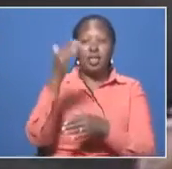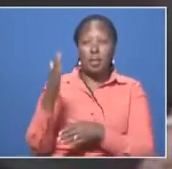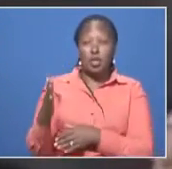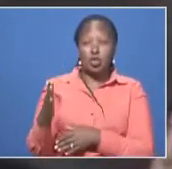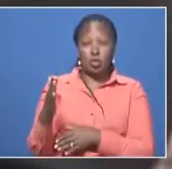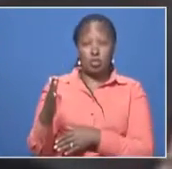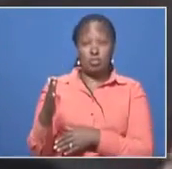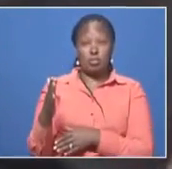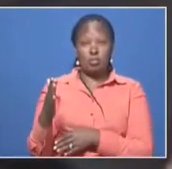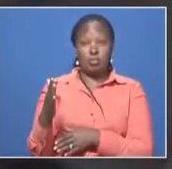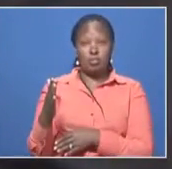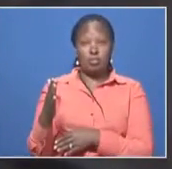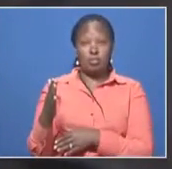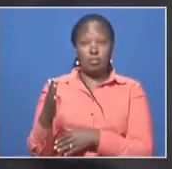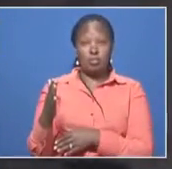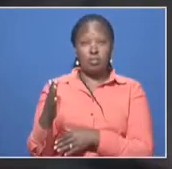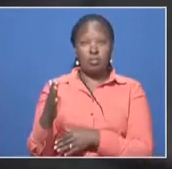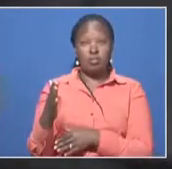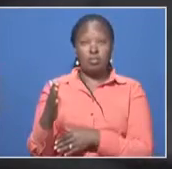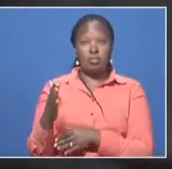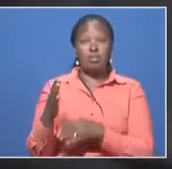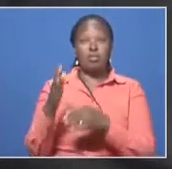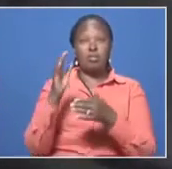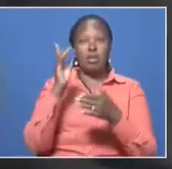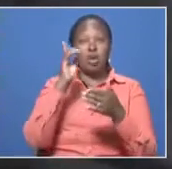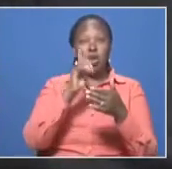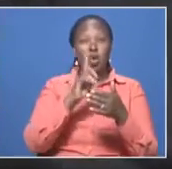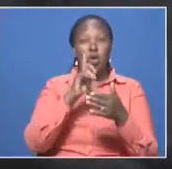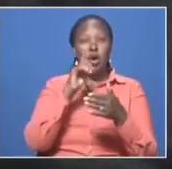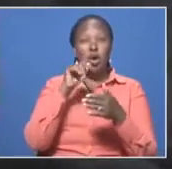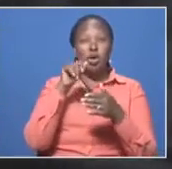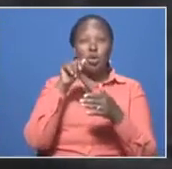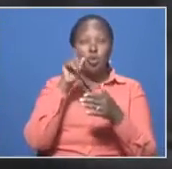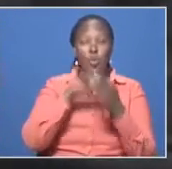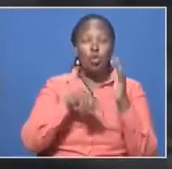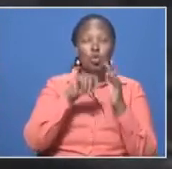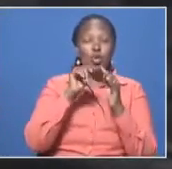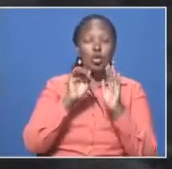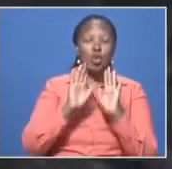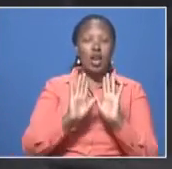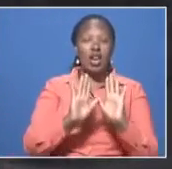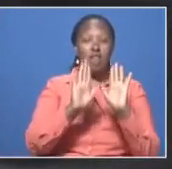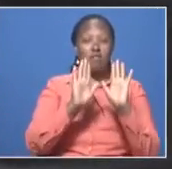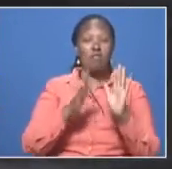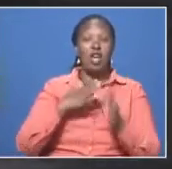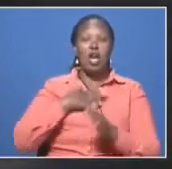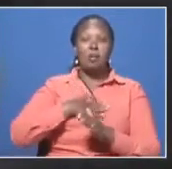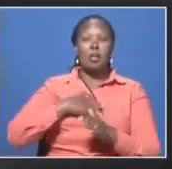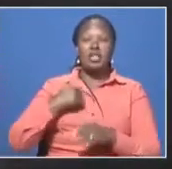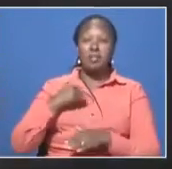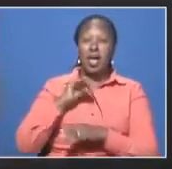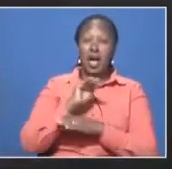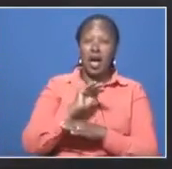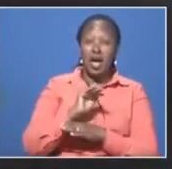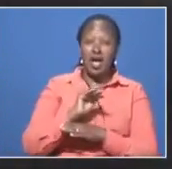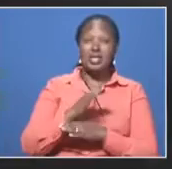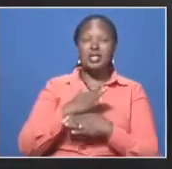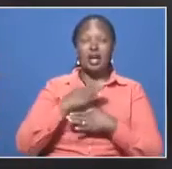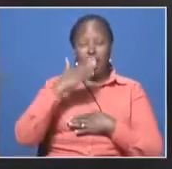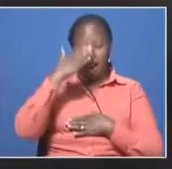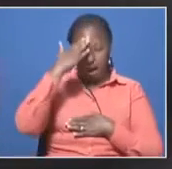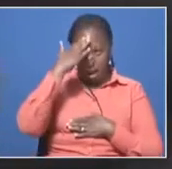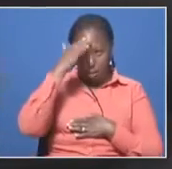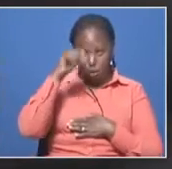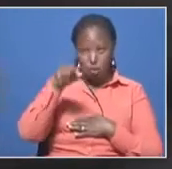else. What will be your legacy? Kindly, I ask, humble